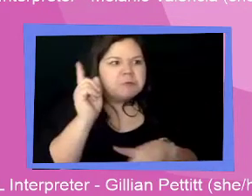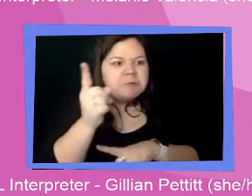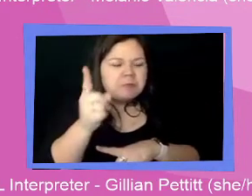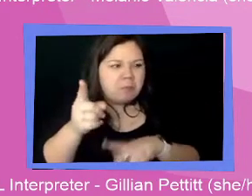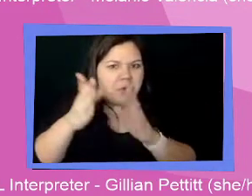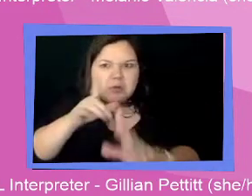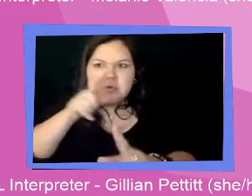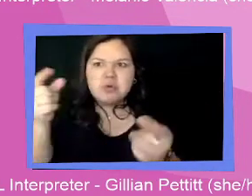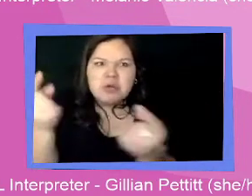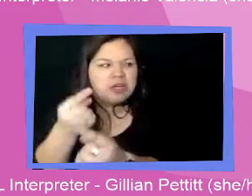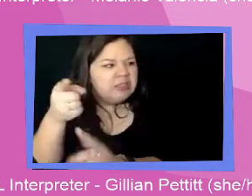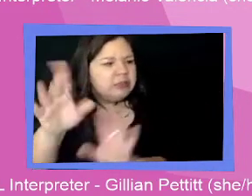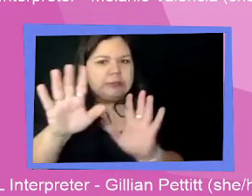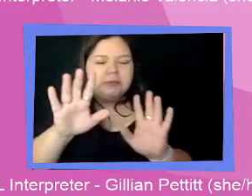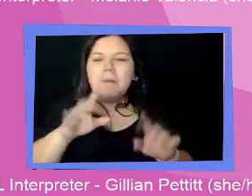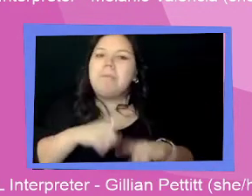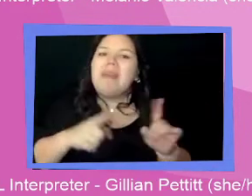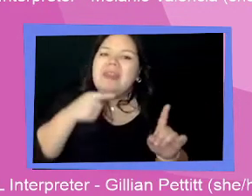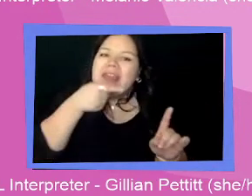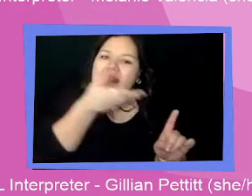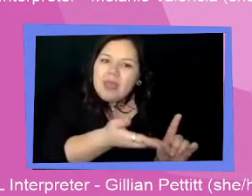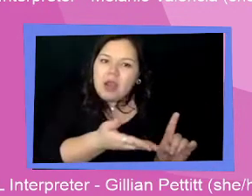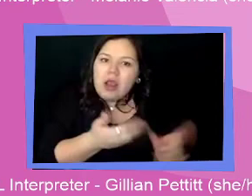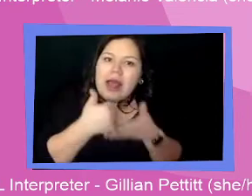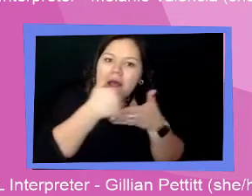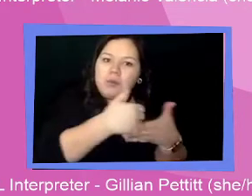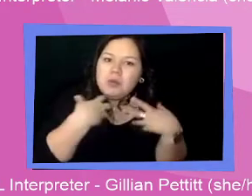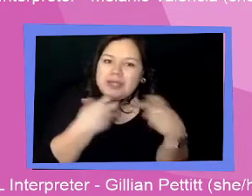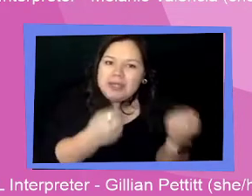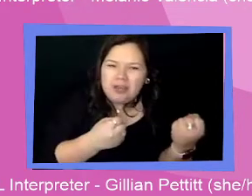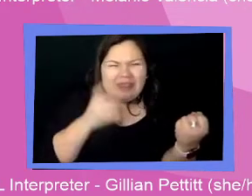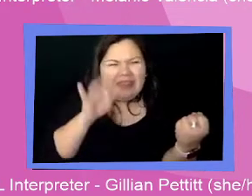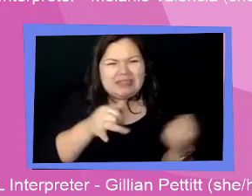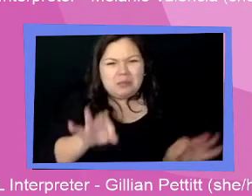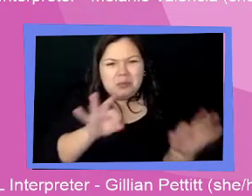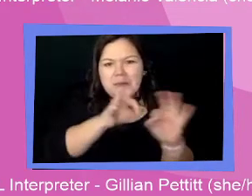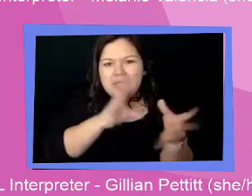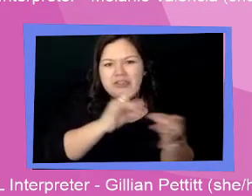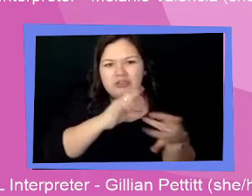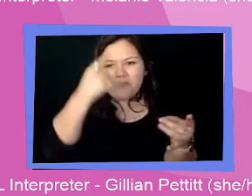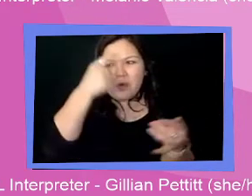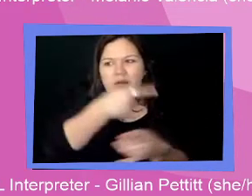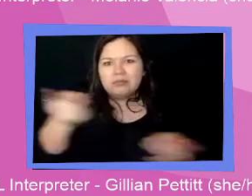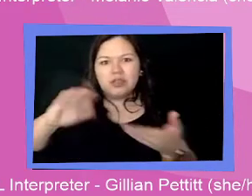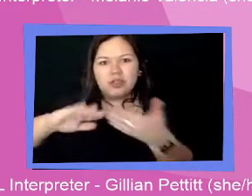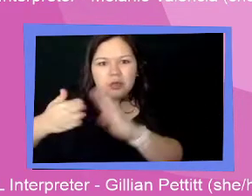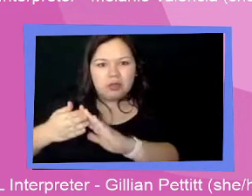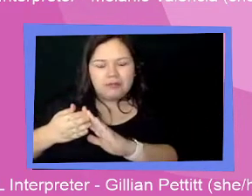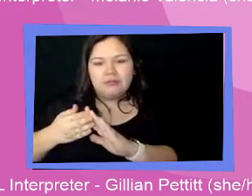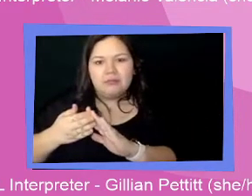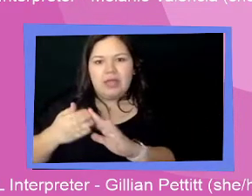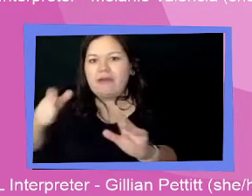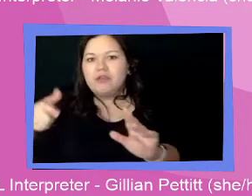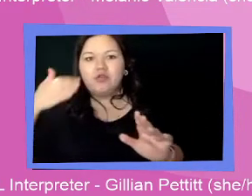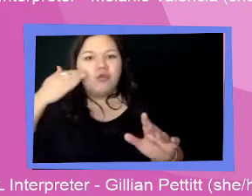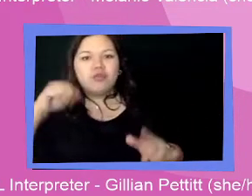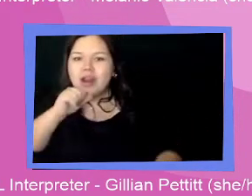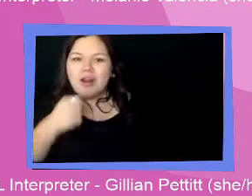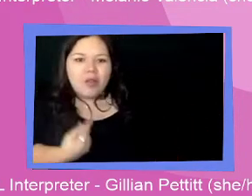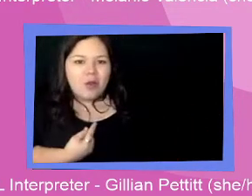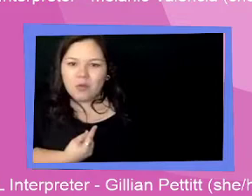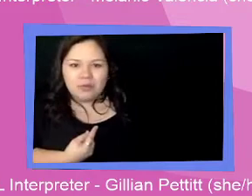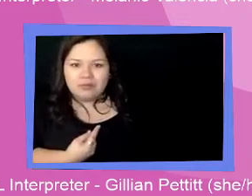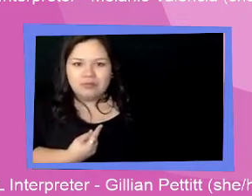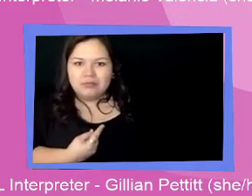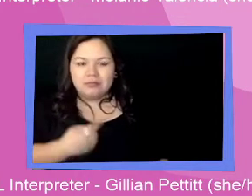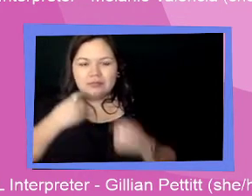you heal. And I think that's something valuable for our community to have and to hear, that you're not alone in this. Mm-hmm.